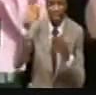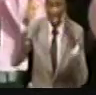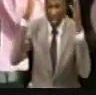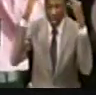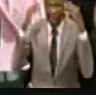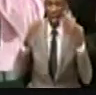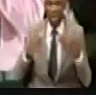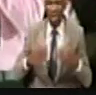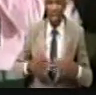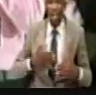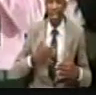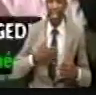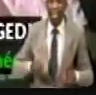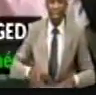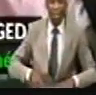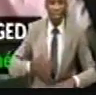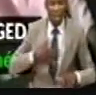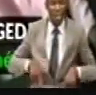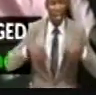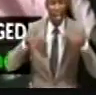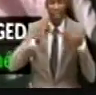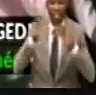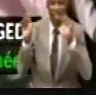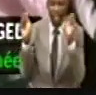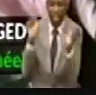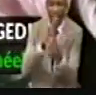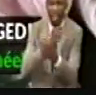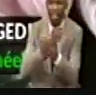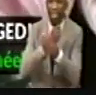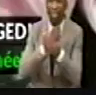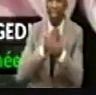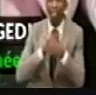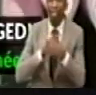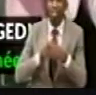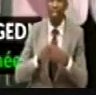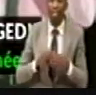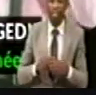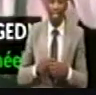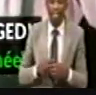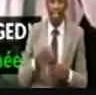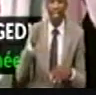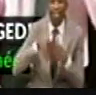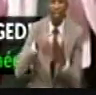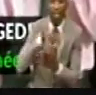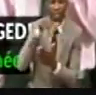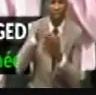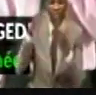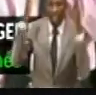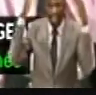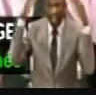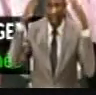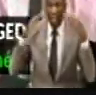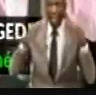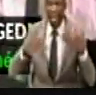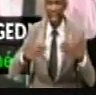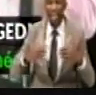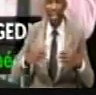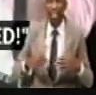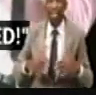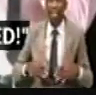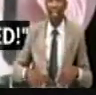showers. I am rich. In the midst of the showers. My life is